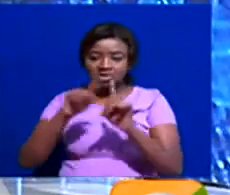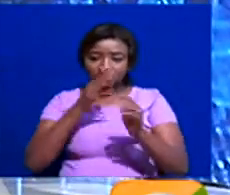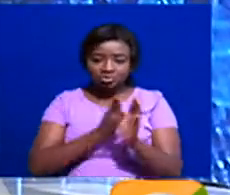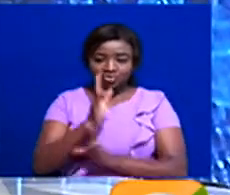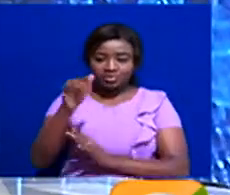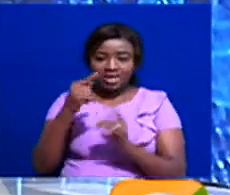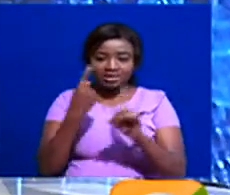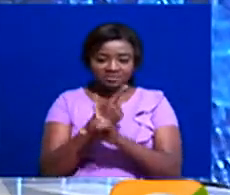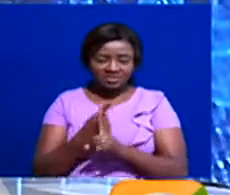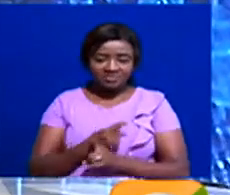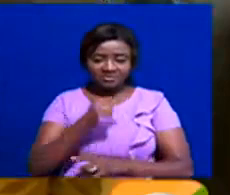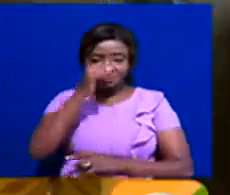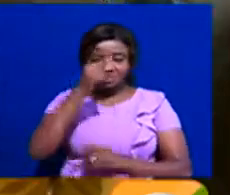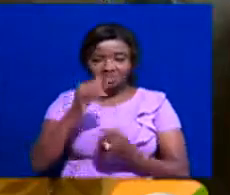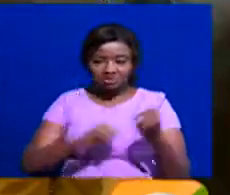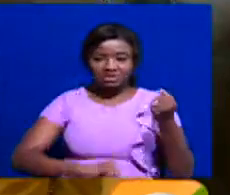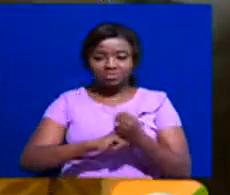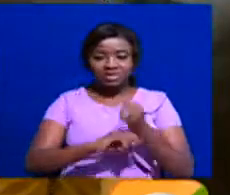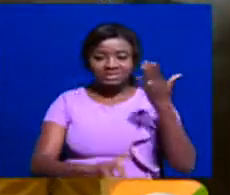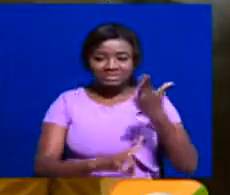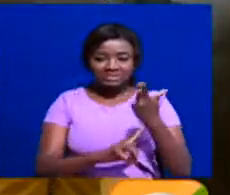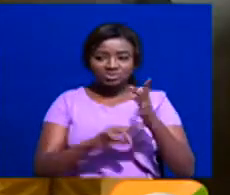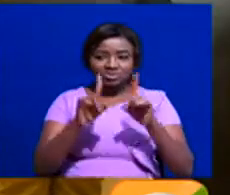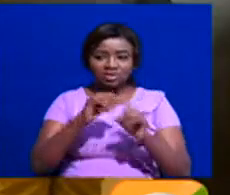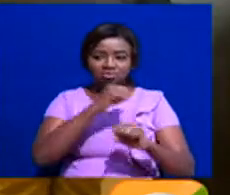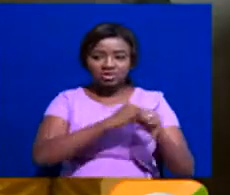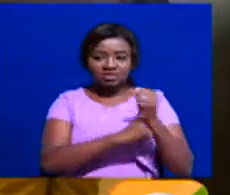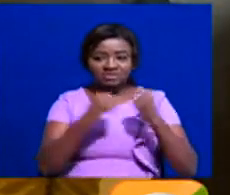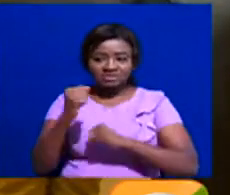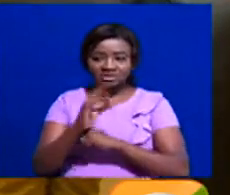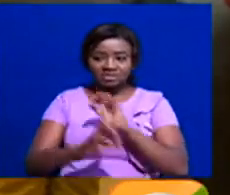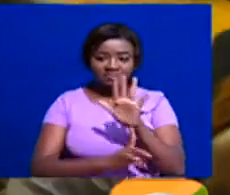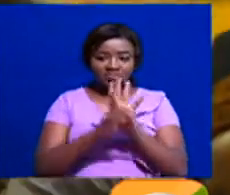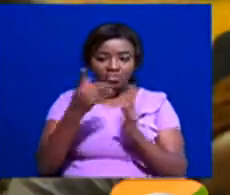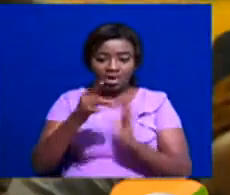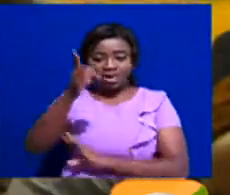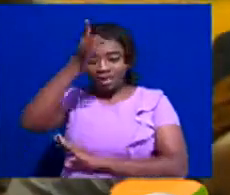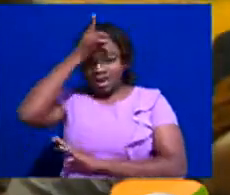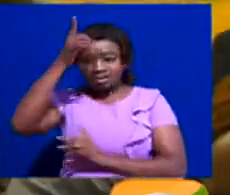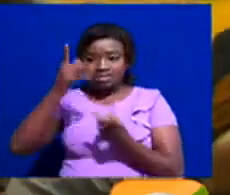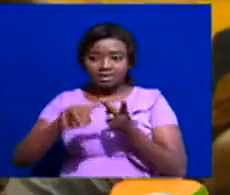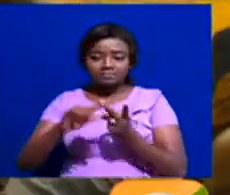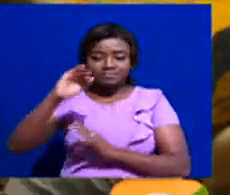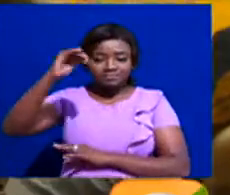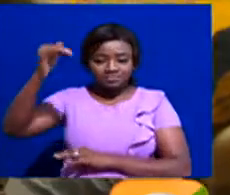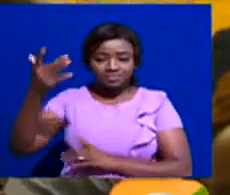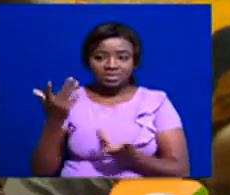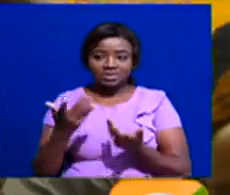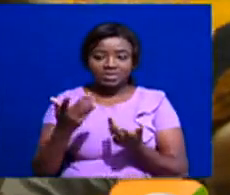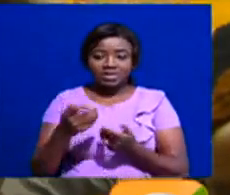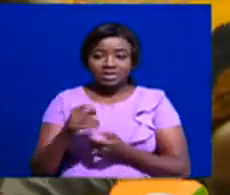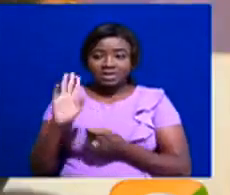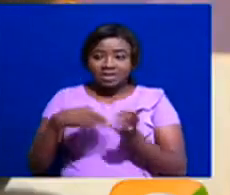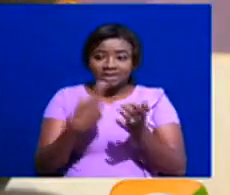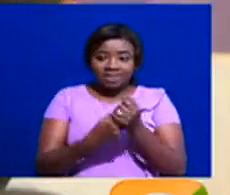the two nations will support digital and infrastructural development within select urban and rural centers right here in Kenya. The partnerships involved